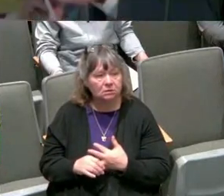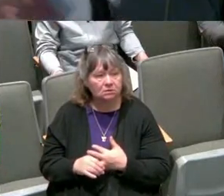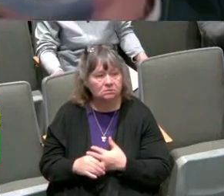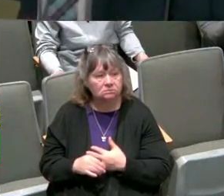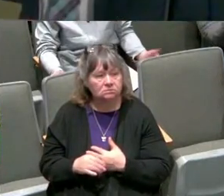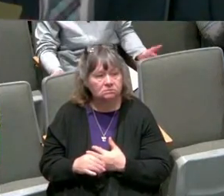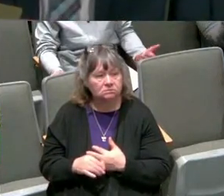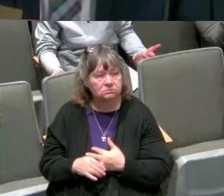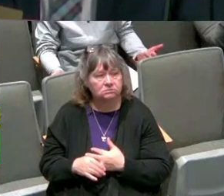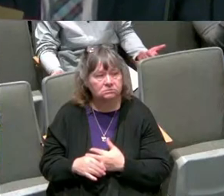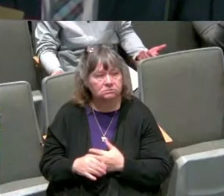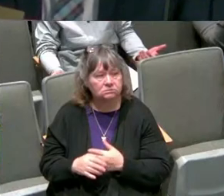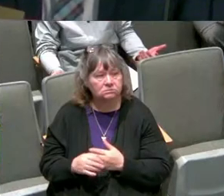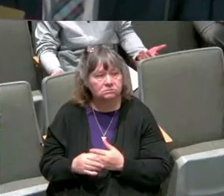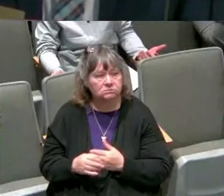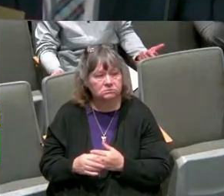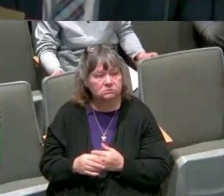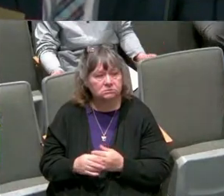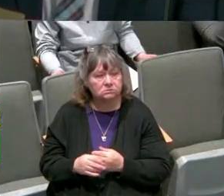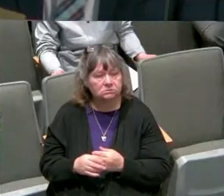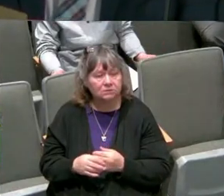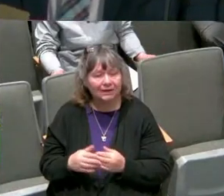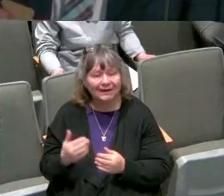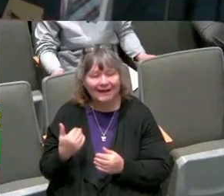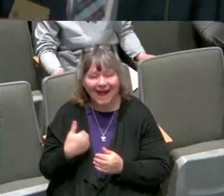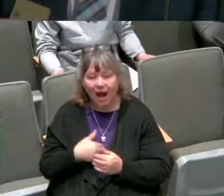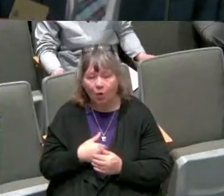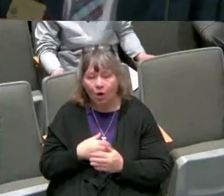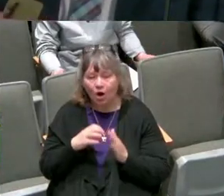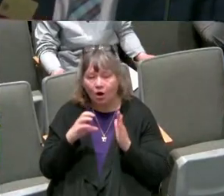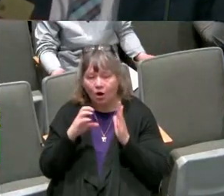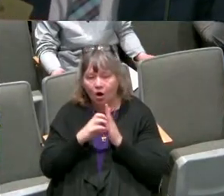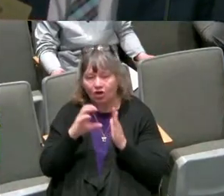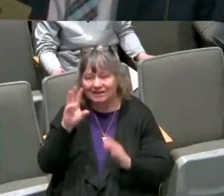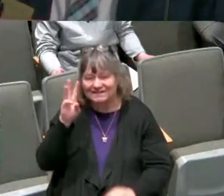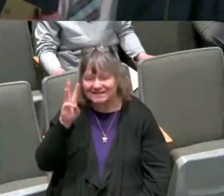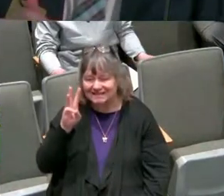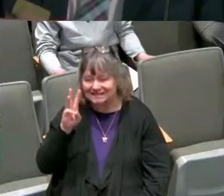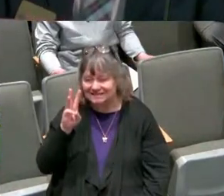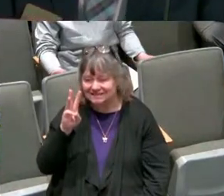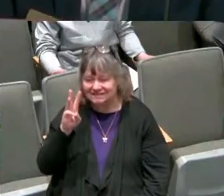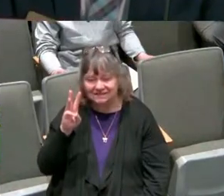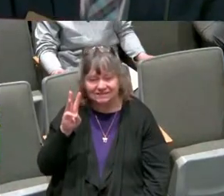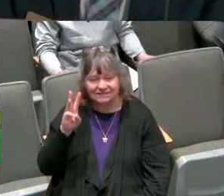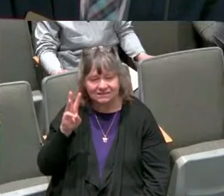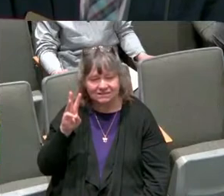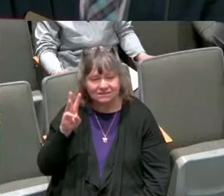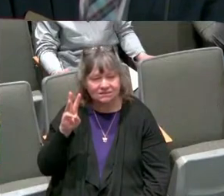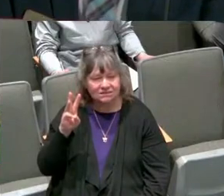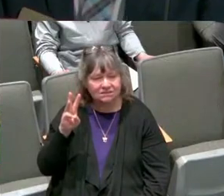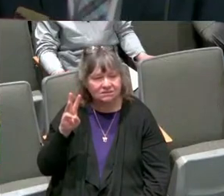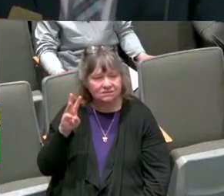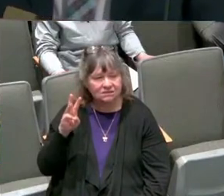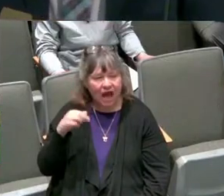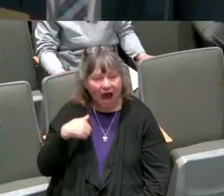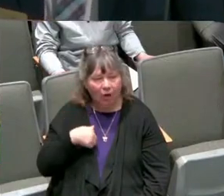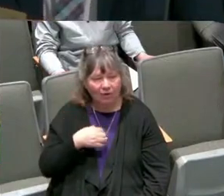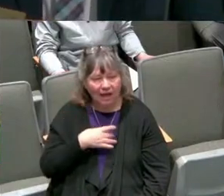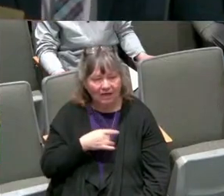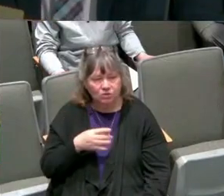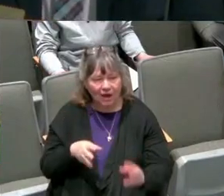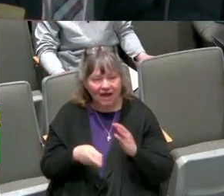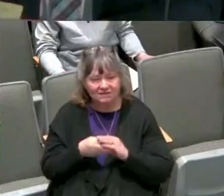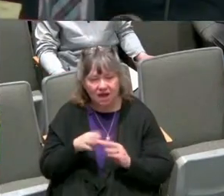okay we are moving on to article six I would like to ask